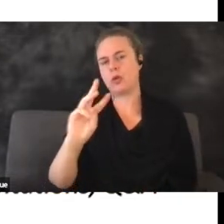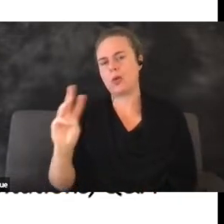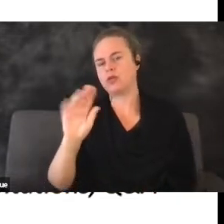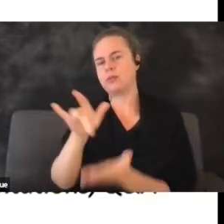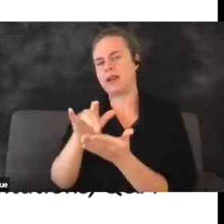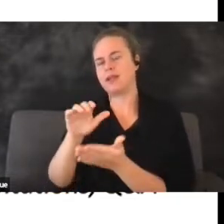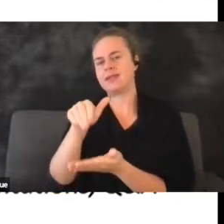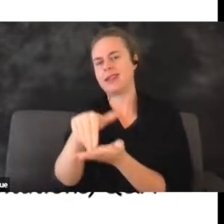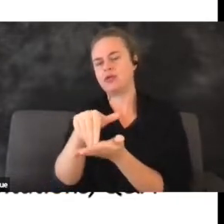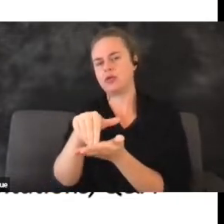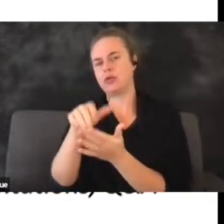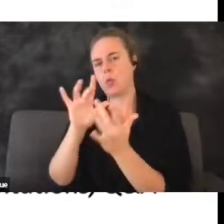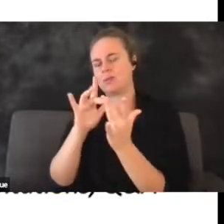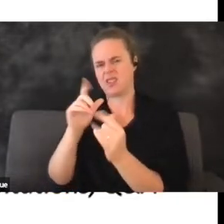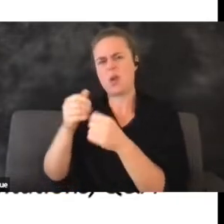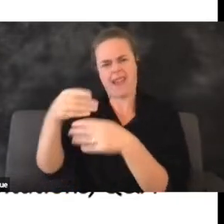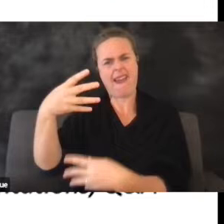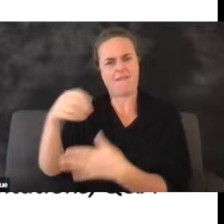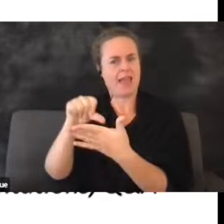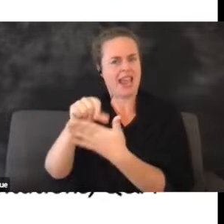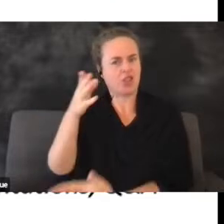page there to host all the materials.